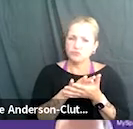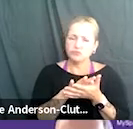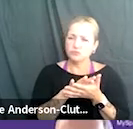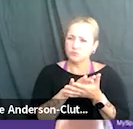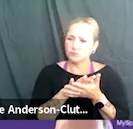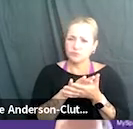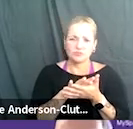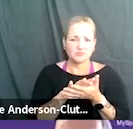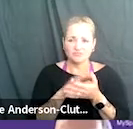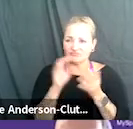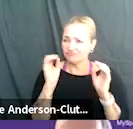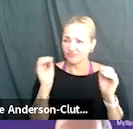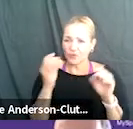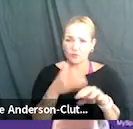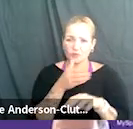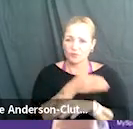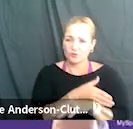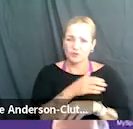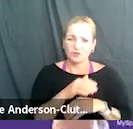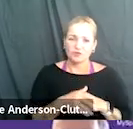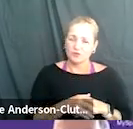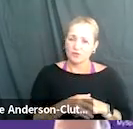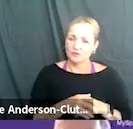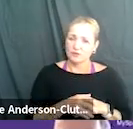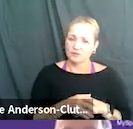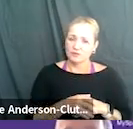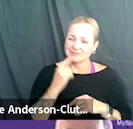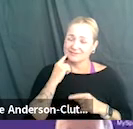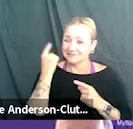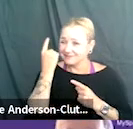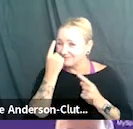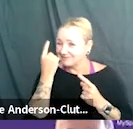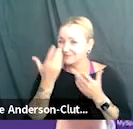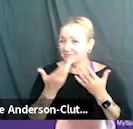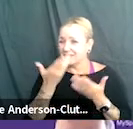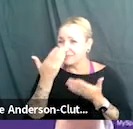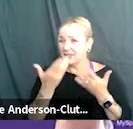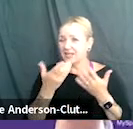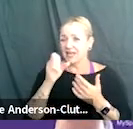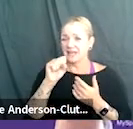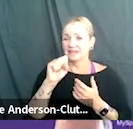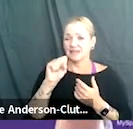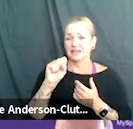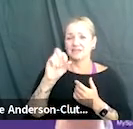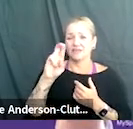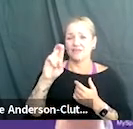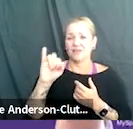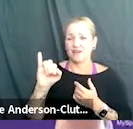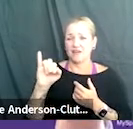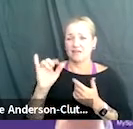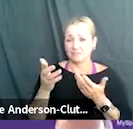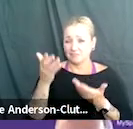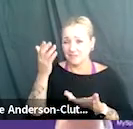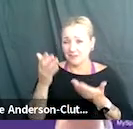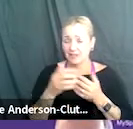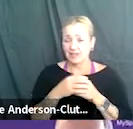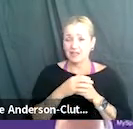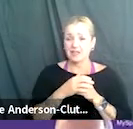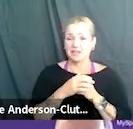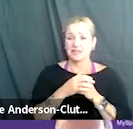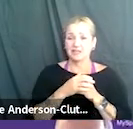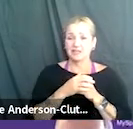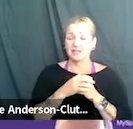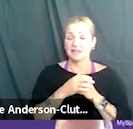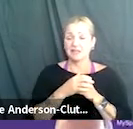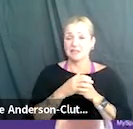anyway, felt that they were managing at home. I guess it's not my place to question that, but it certainly sounded as though it was pretty impairing